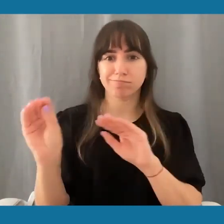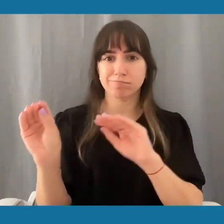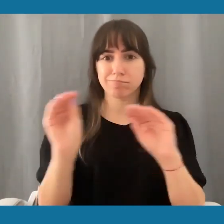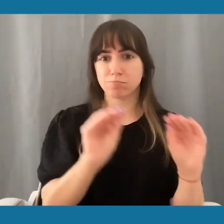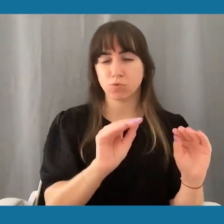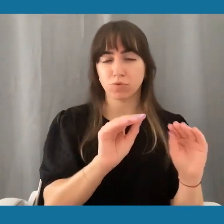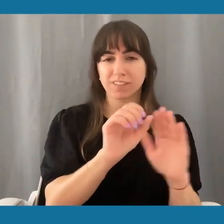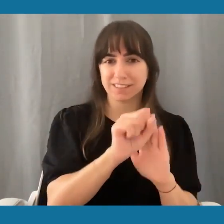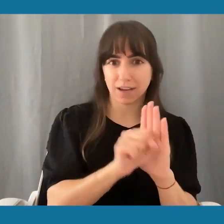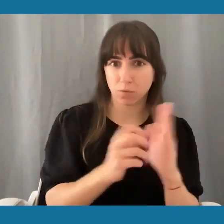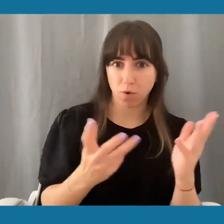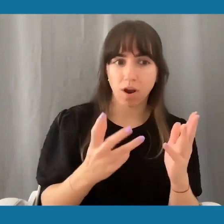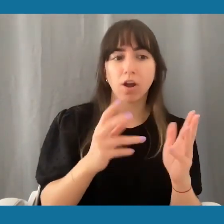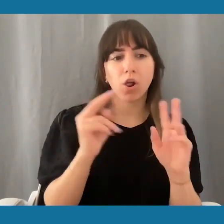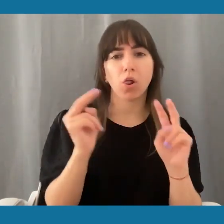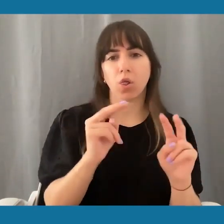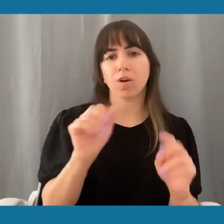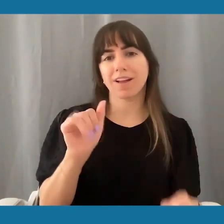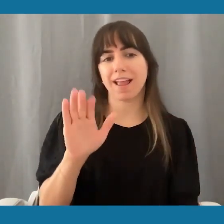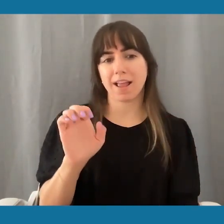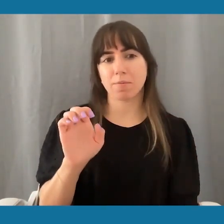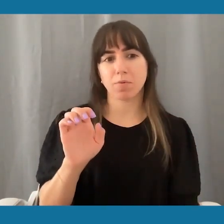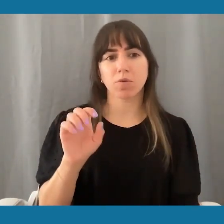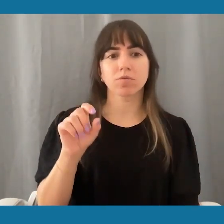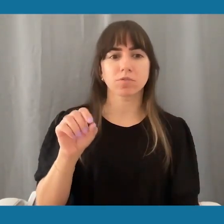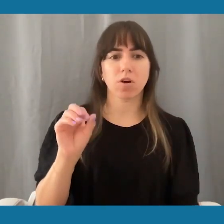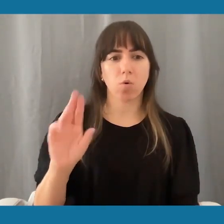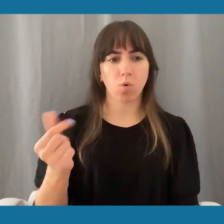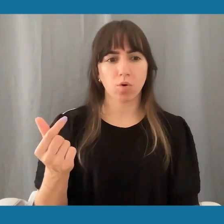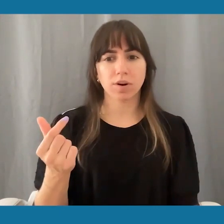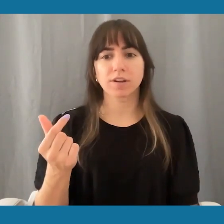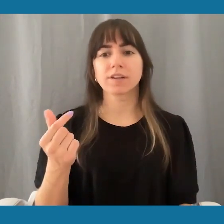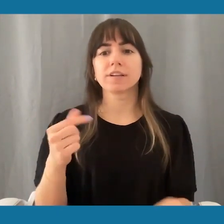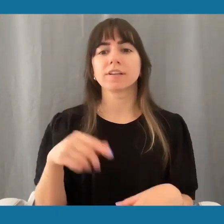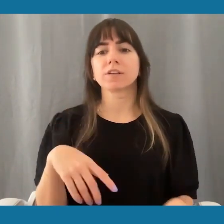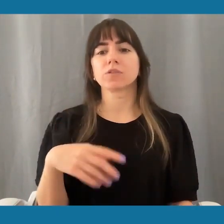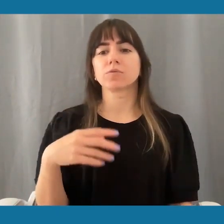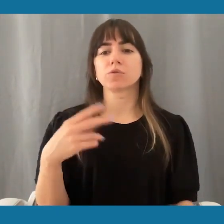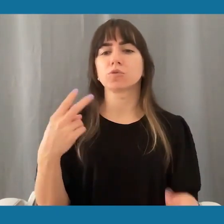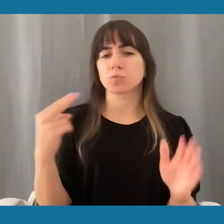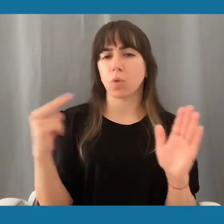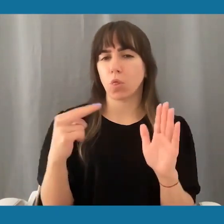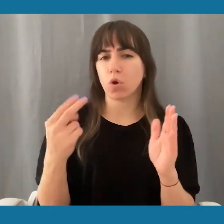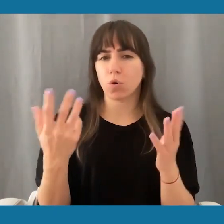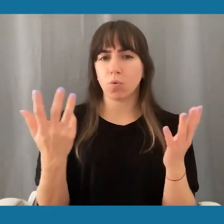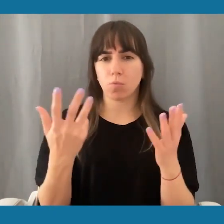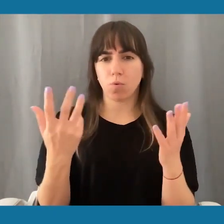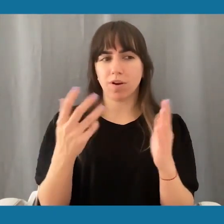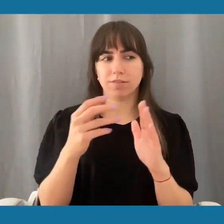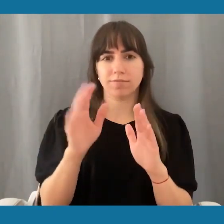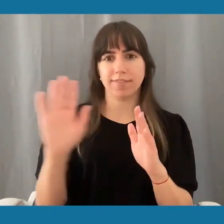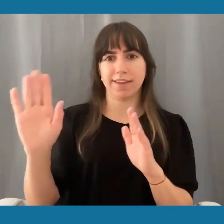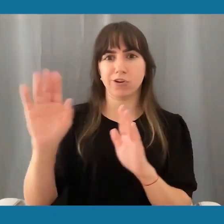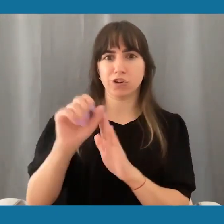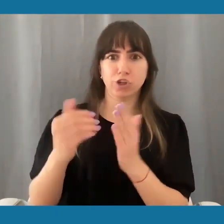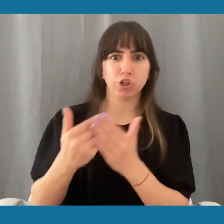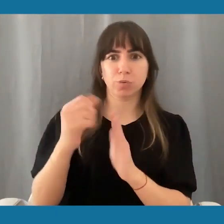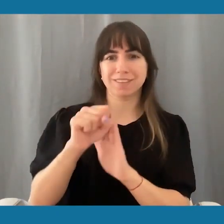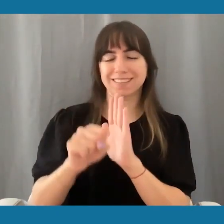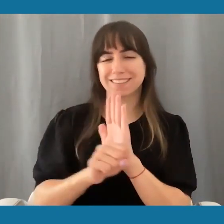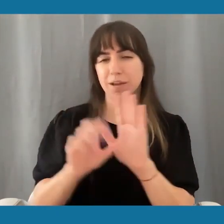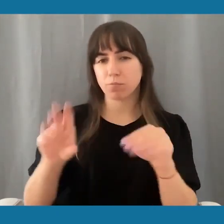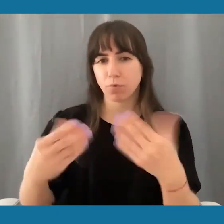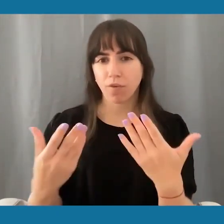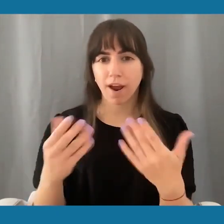to view what state's ABLE program may offer, as there may be unique tax benefits like state income tax deductions or